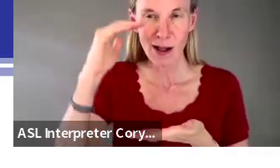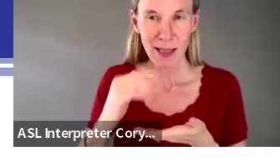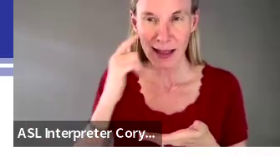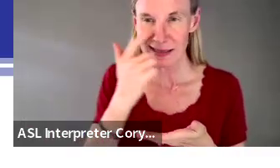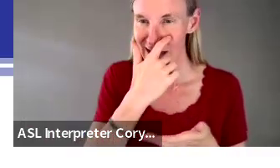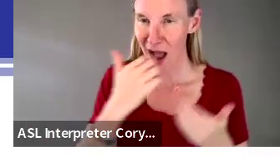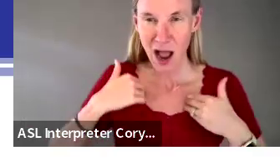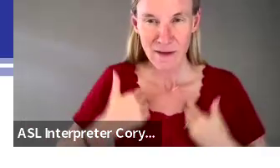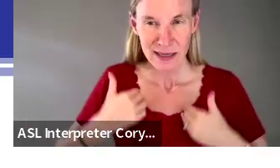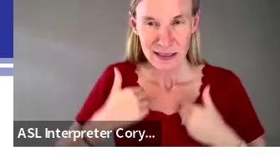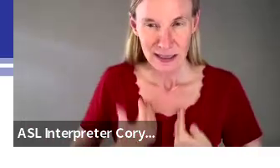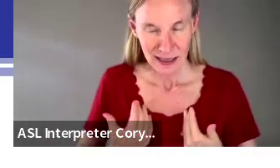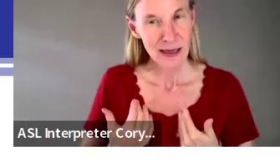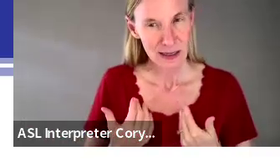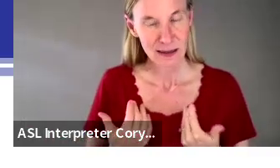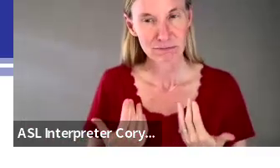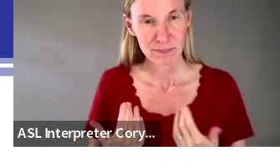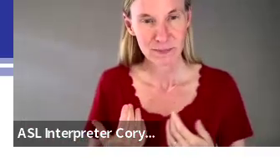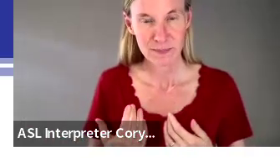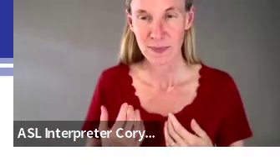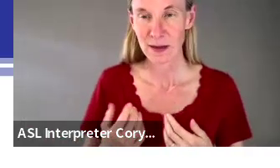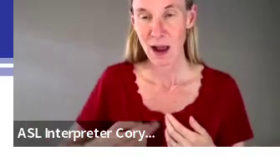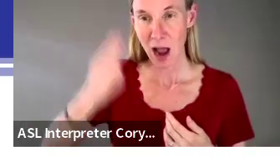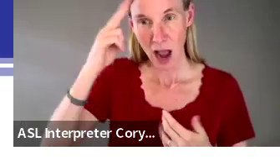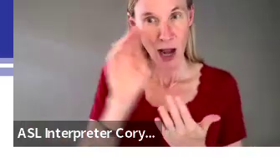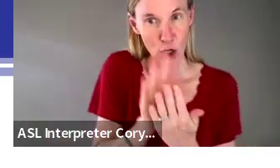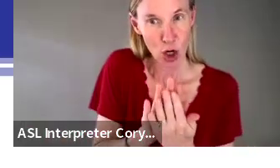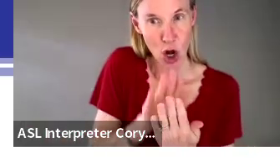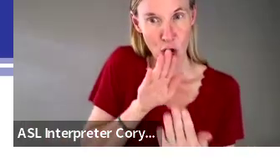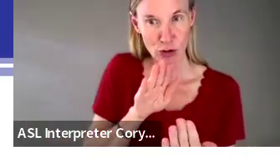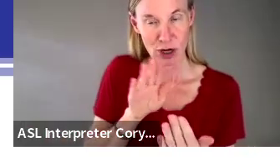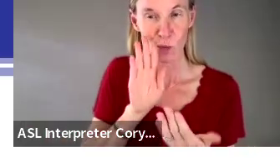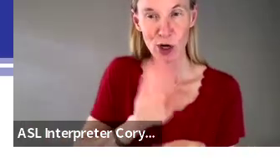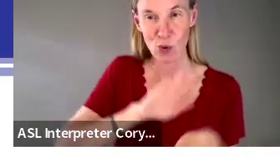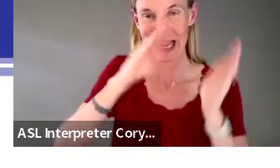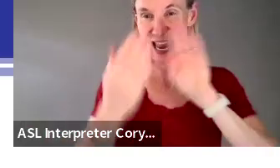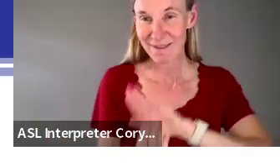But And- if you do high contrast setting where you invert